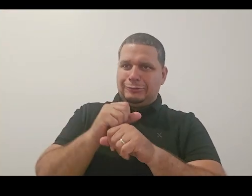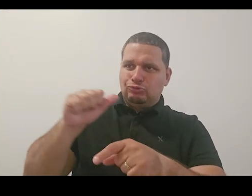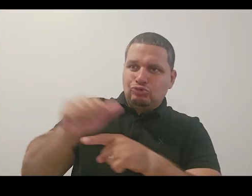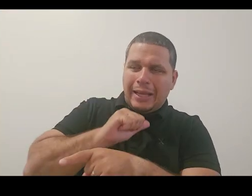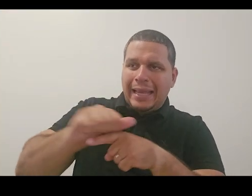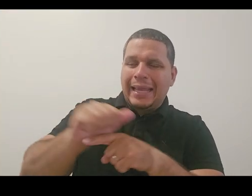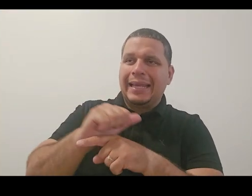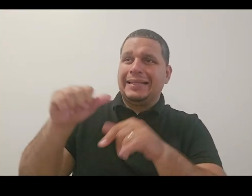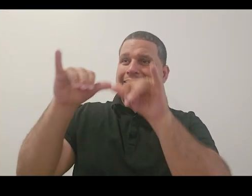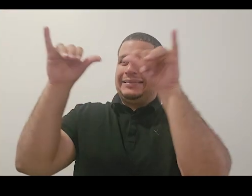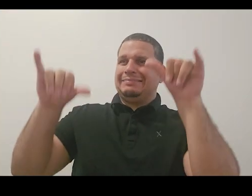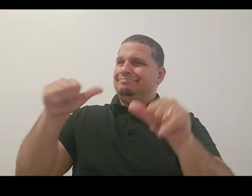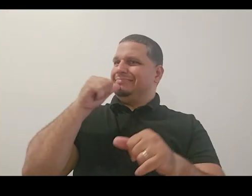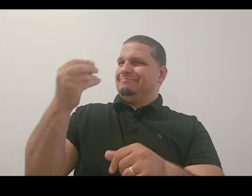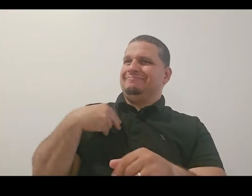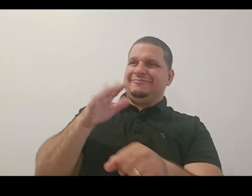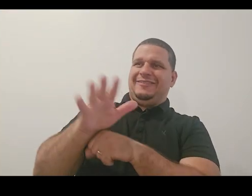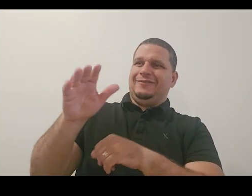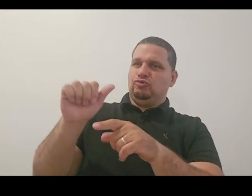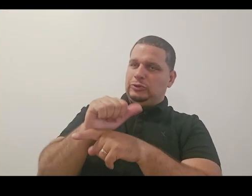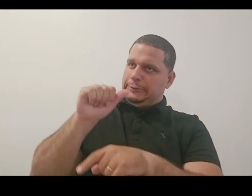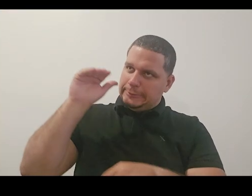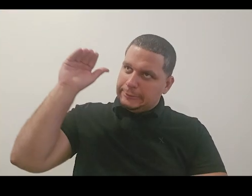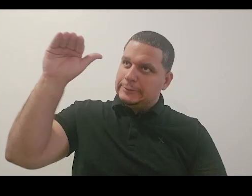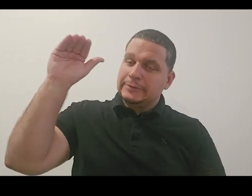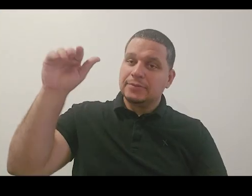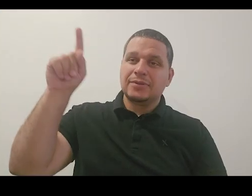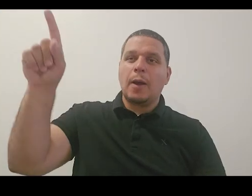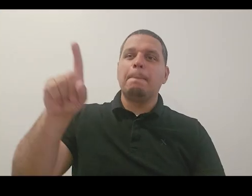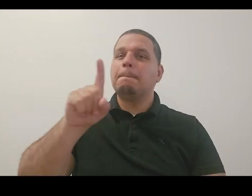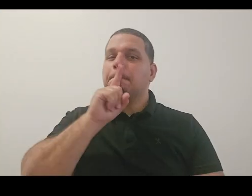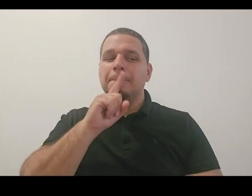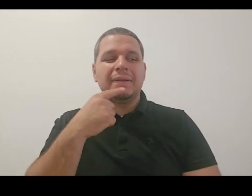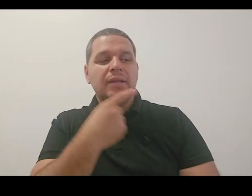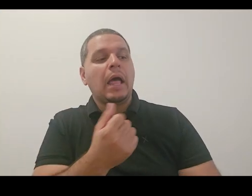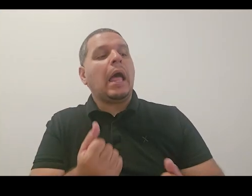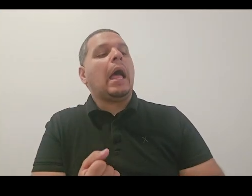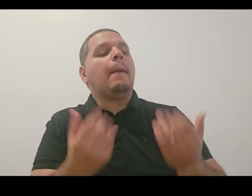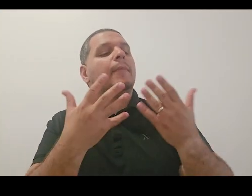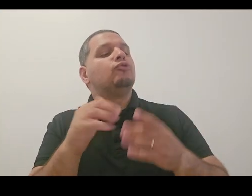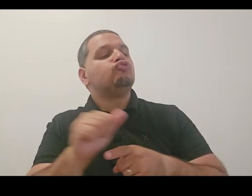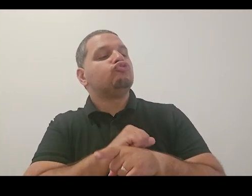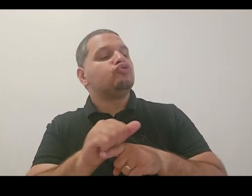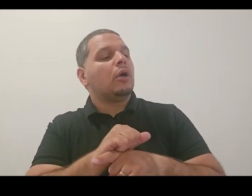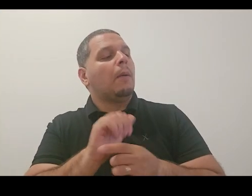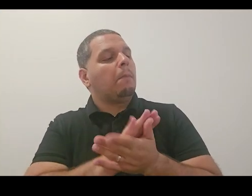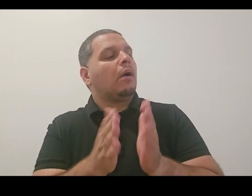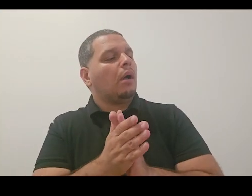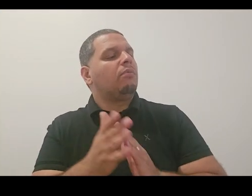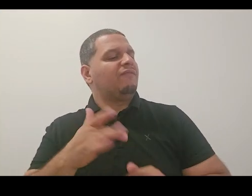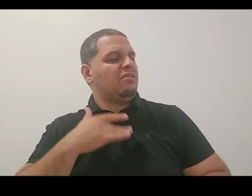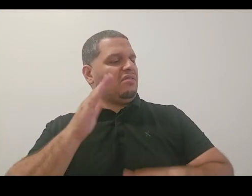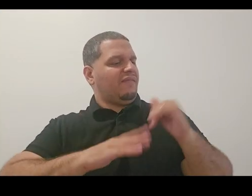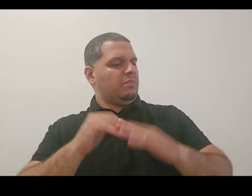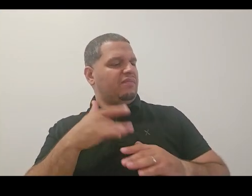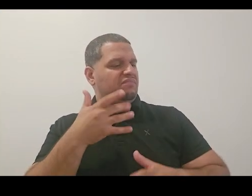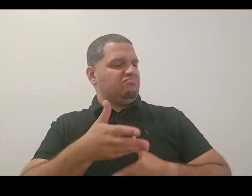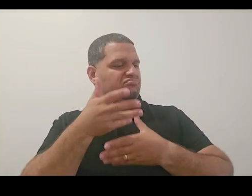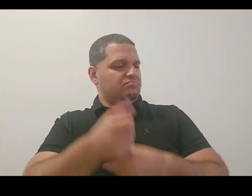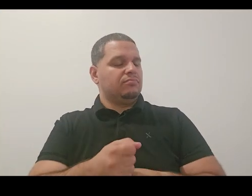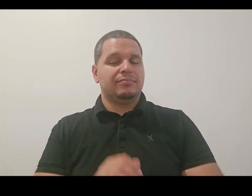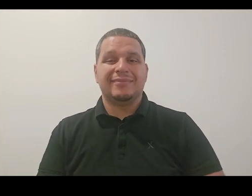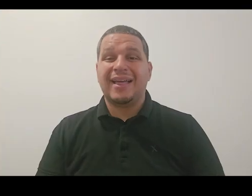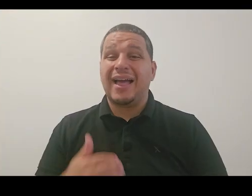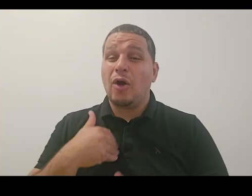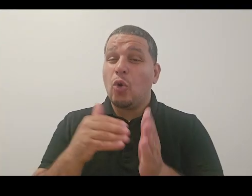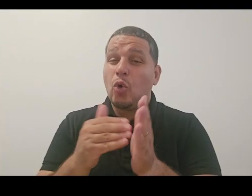training out of most systems, and they won't tell you how much training it takes to get really comfortable. And so I